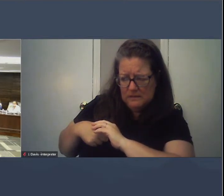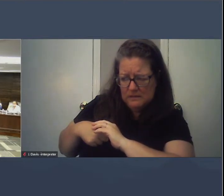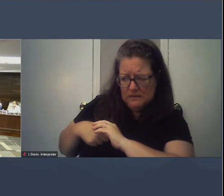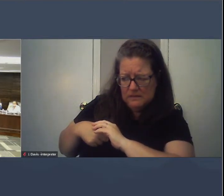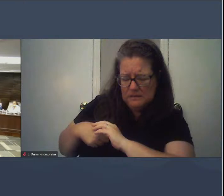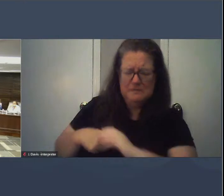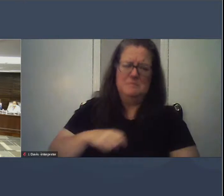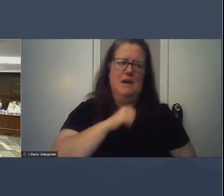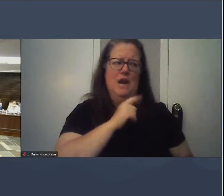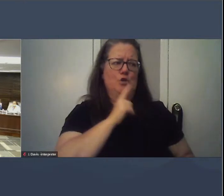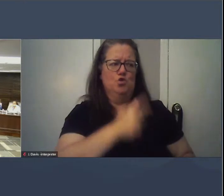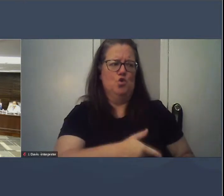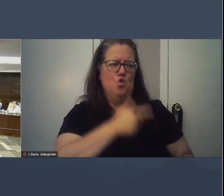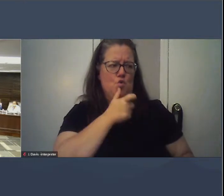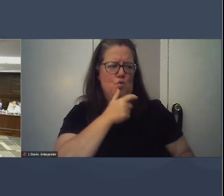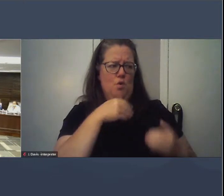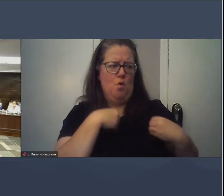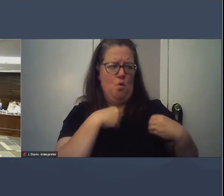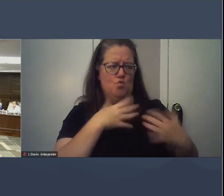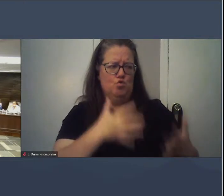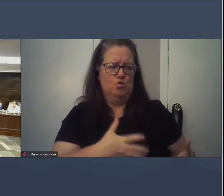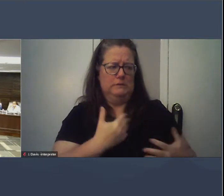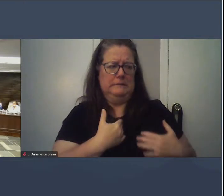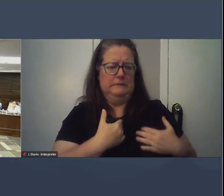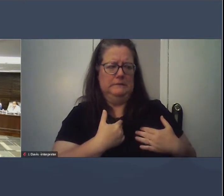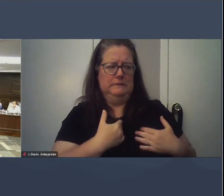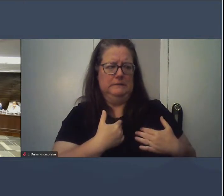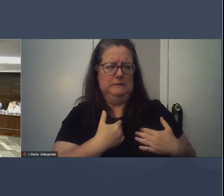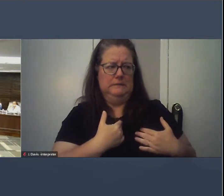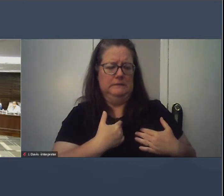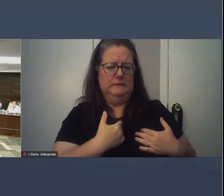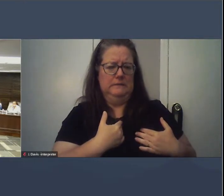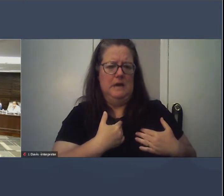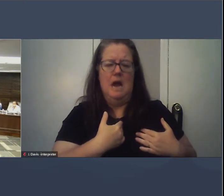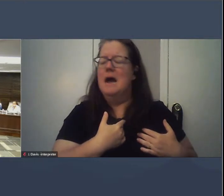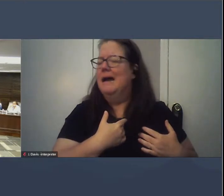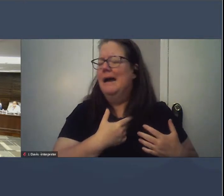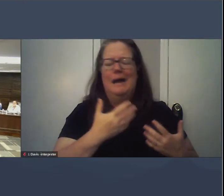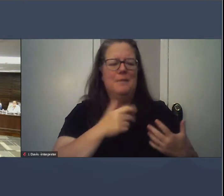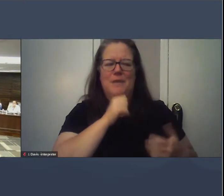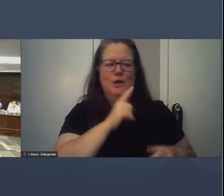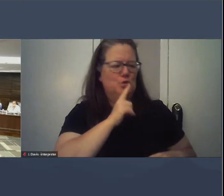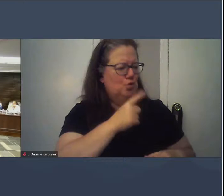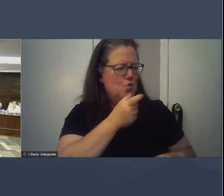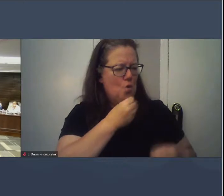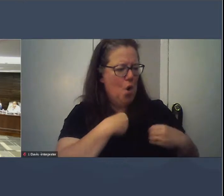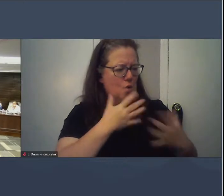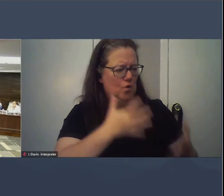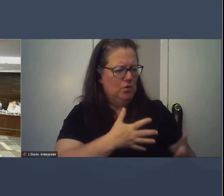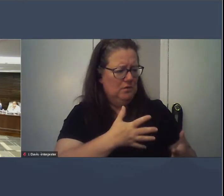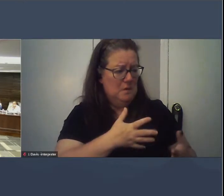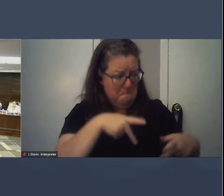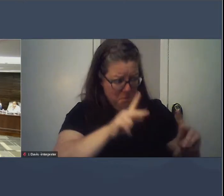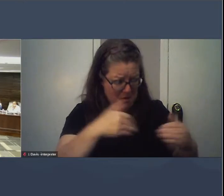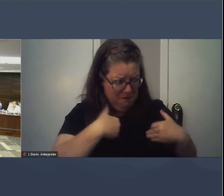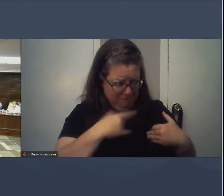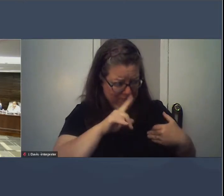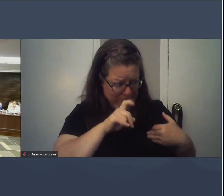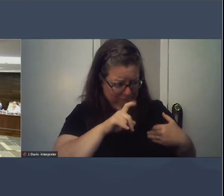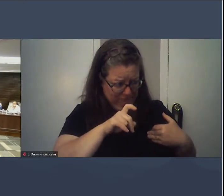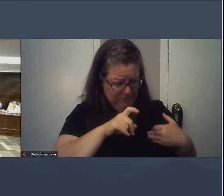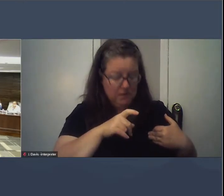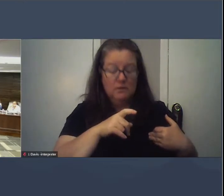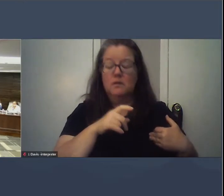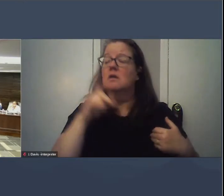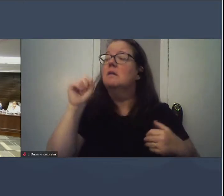Not sure about the Republic. It's Republic is the owner of the landfill. I'm not sure who owns that. Did they have to get a permit for that? Through the state of Tennessee,